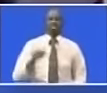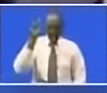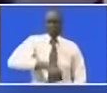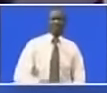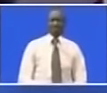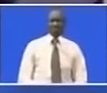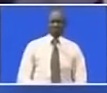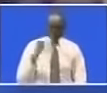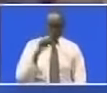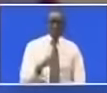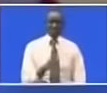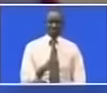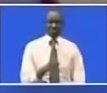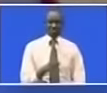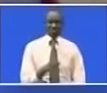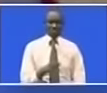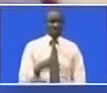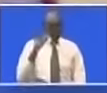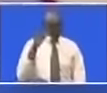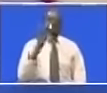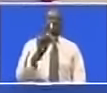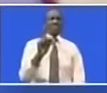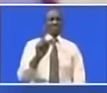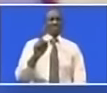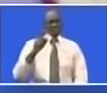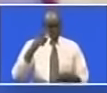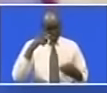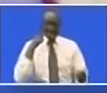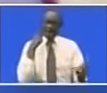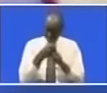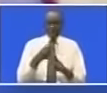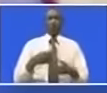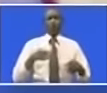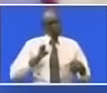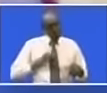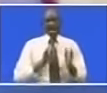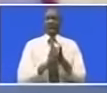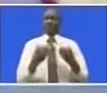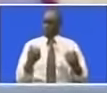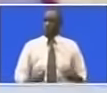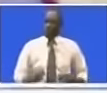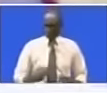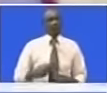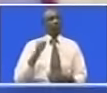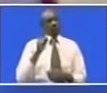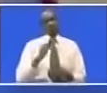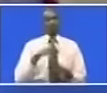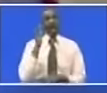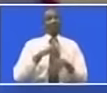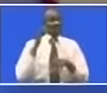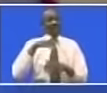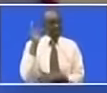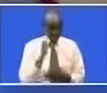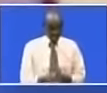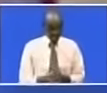Yes. Yes, you are right. The impact is likely to be felt,